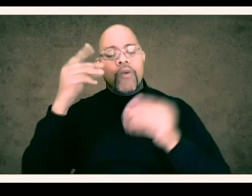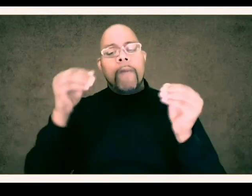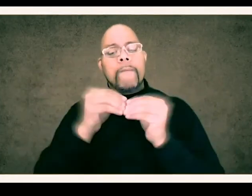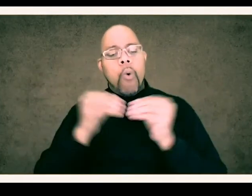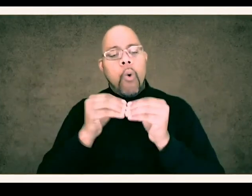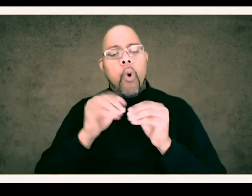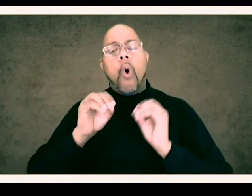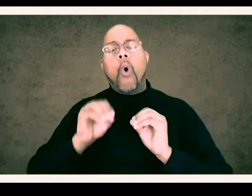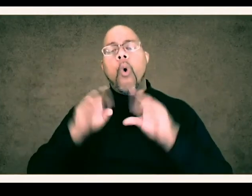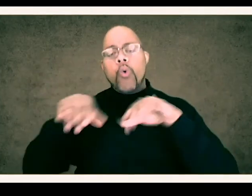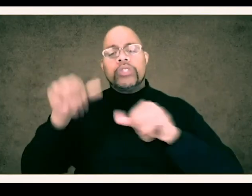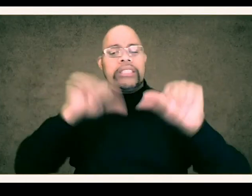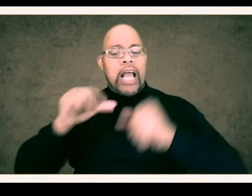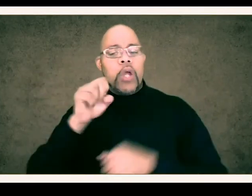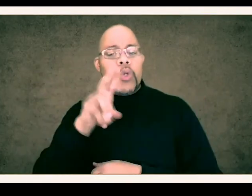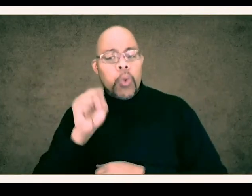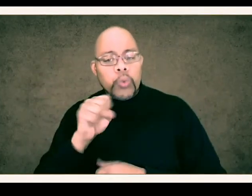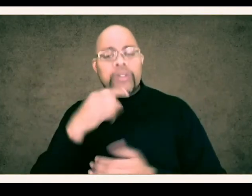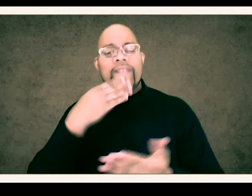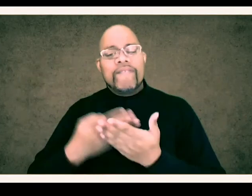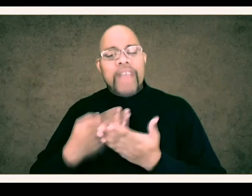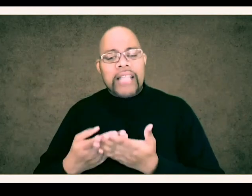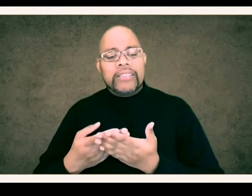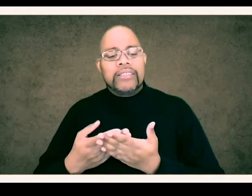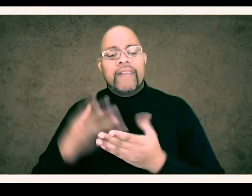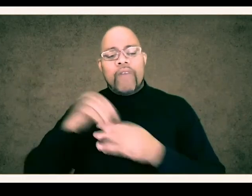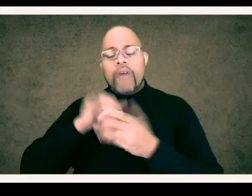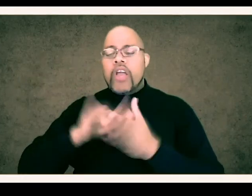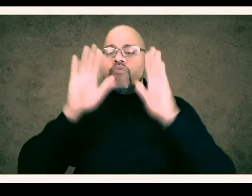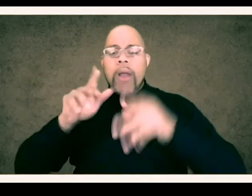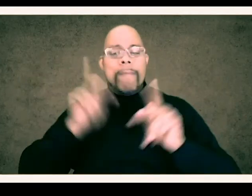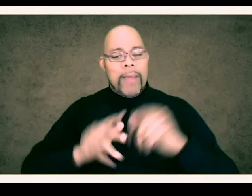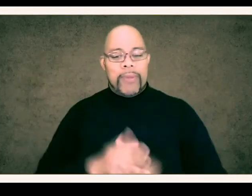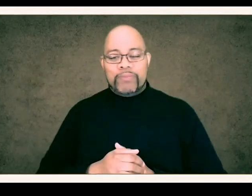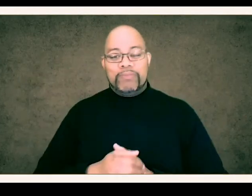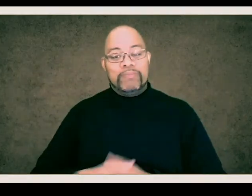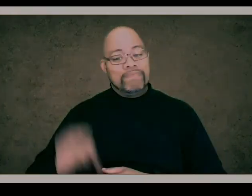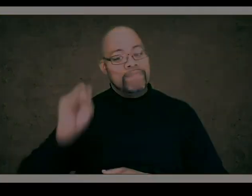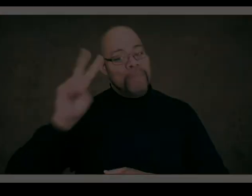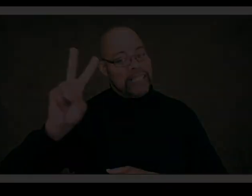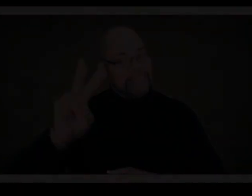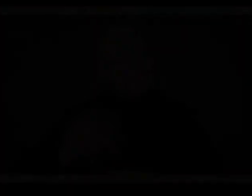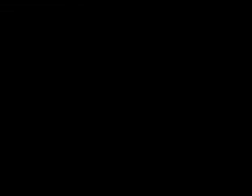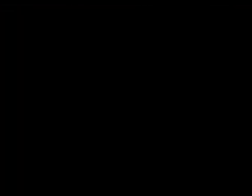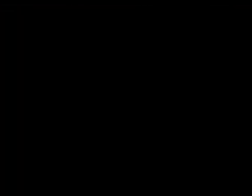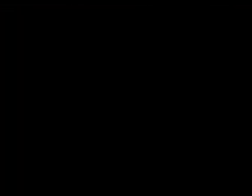for more ocean science news and facts, and follow these great people. Peace.